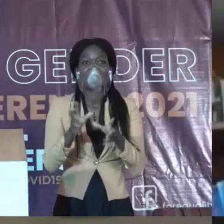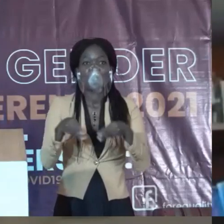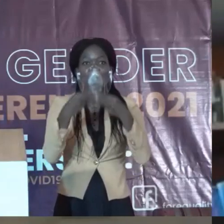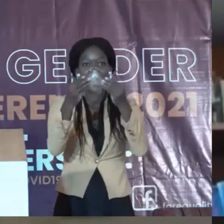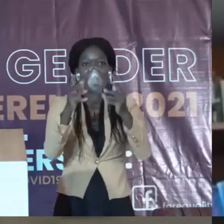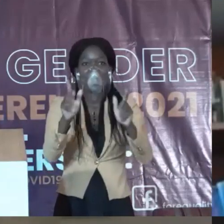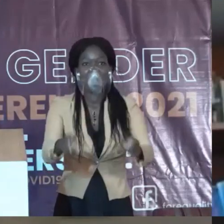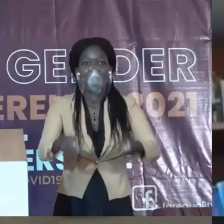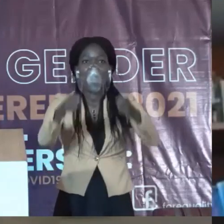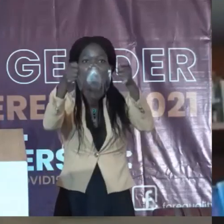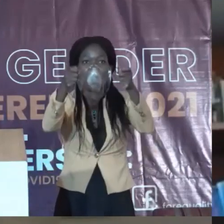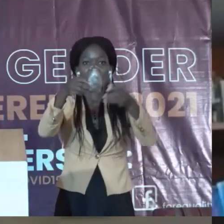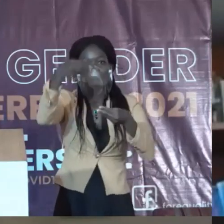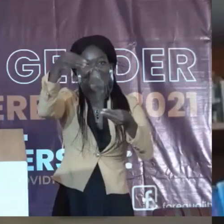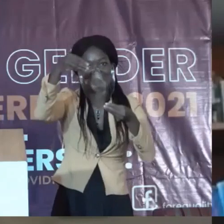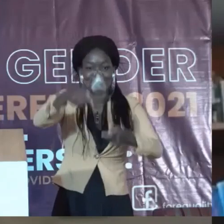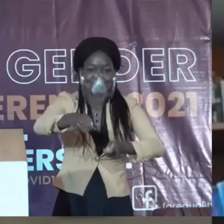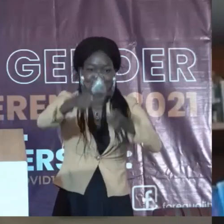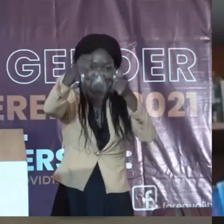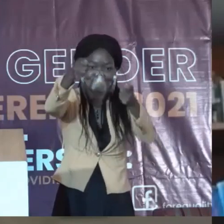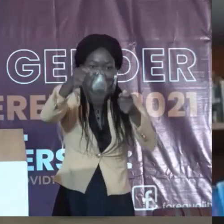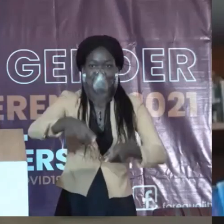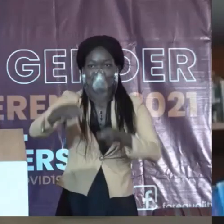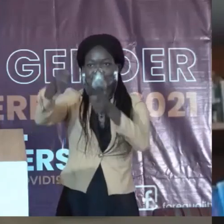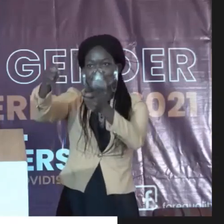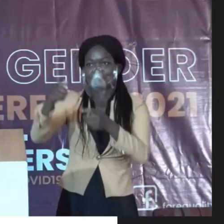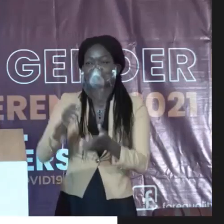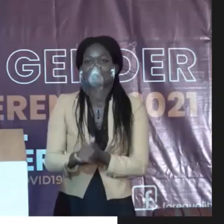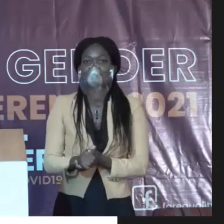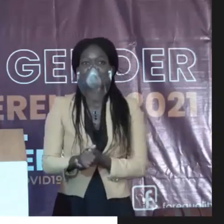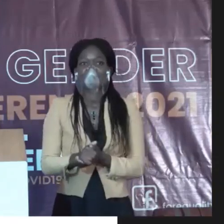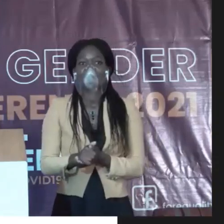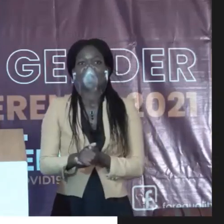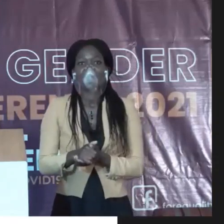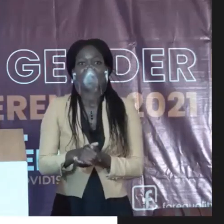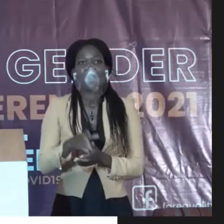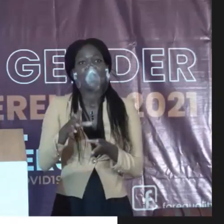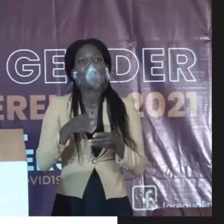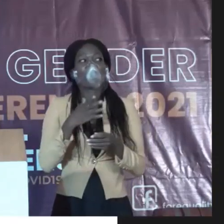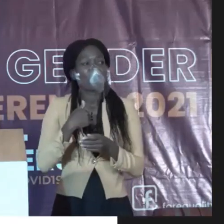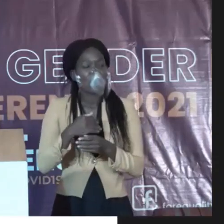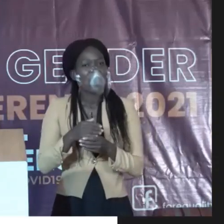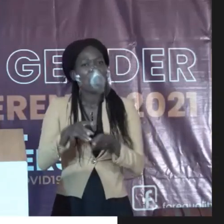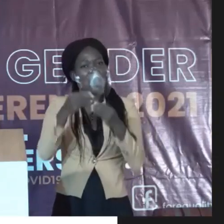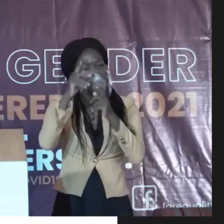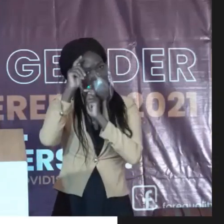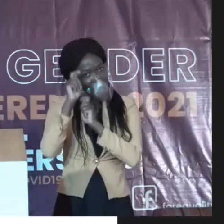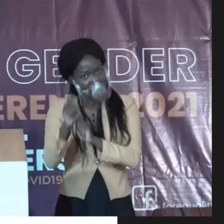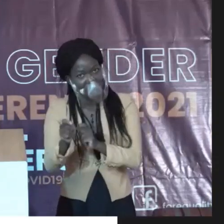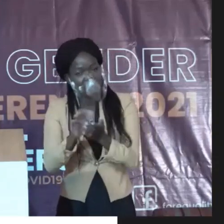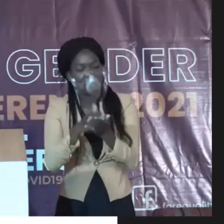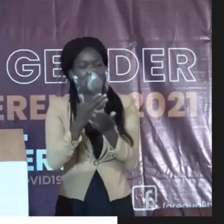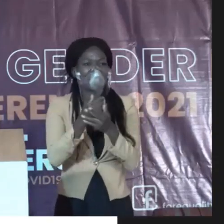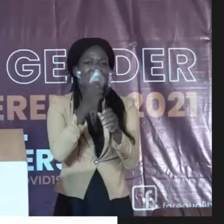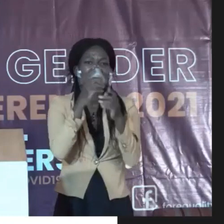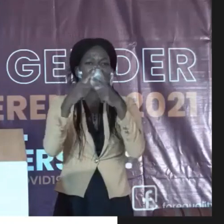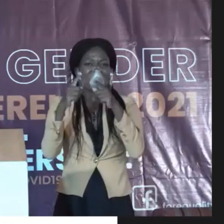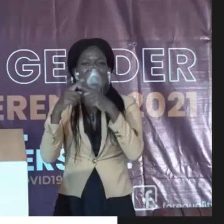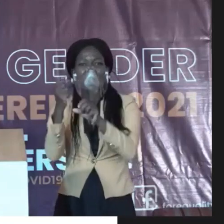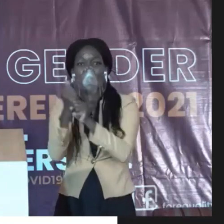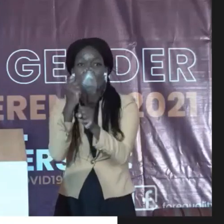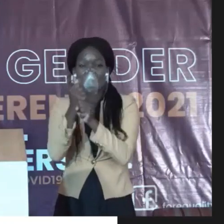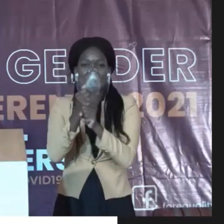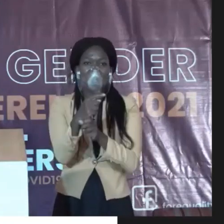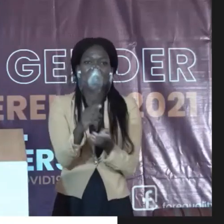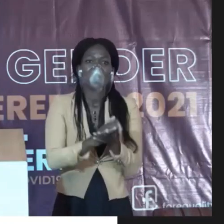awards. Awards of recognition for the different roles that